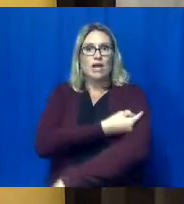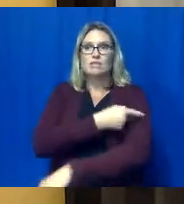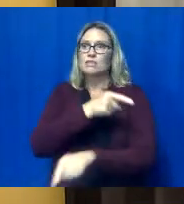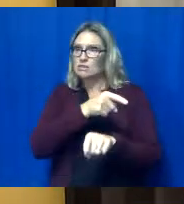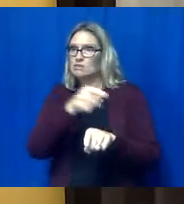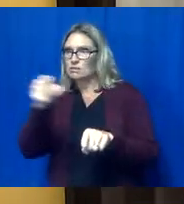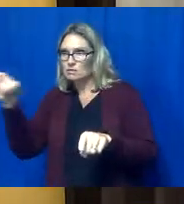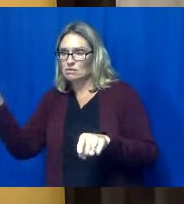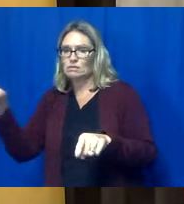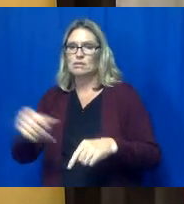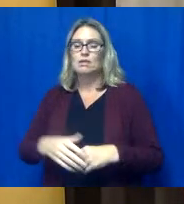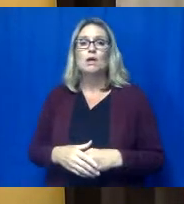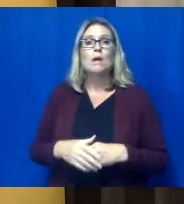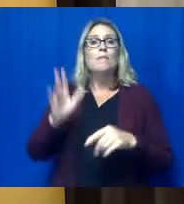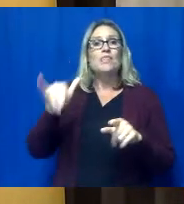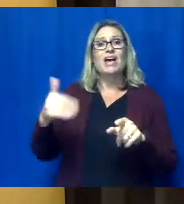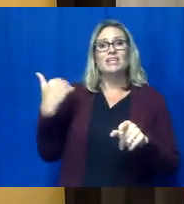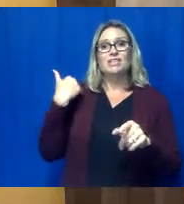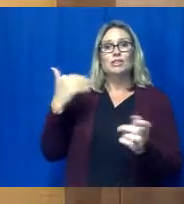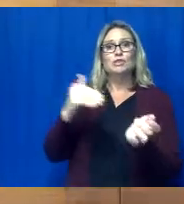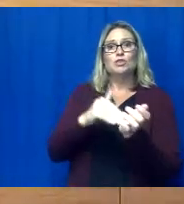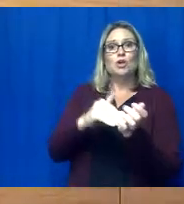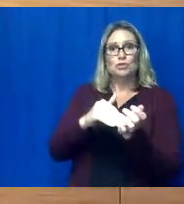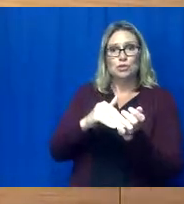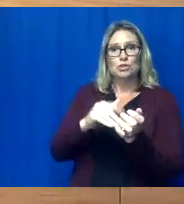Dr. Dow said about Delta, we knew on July 30th.